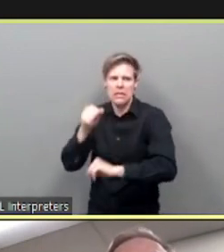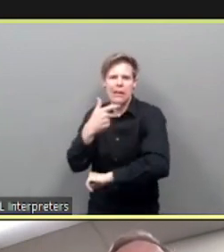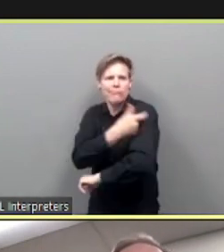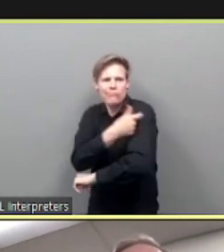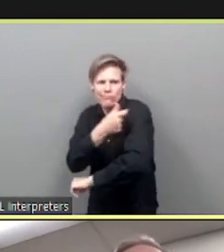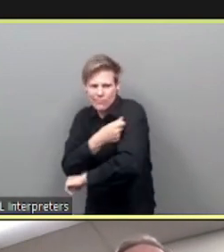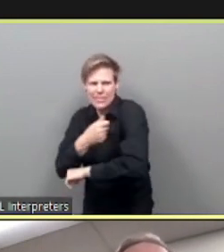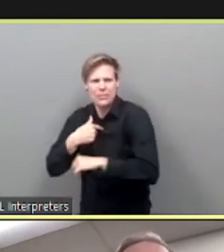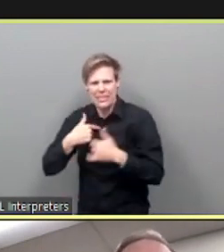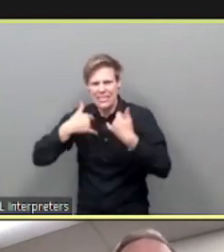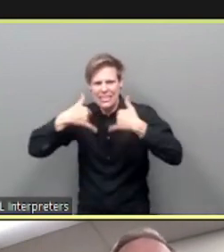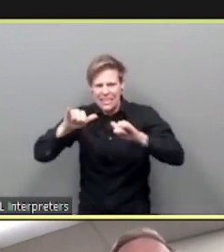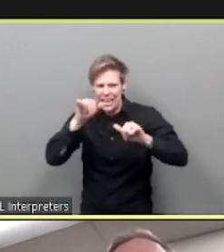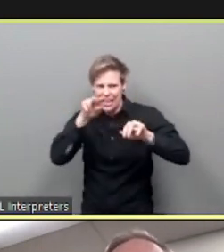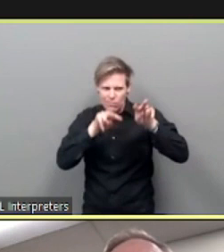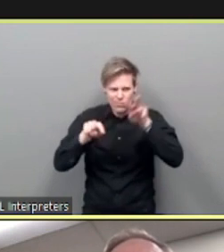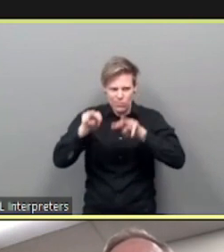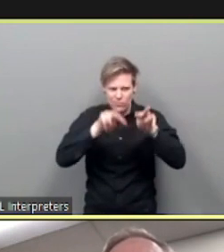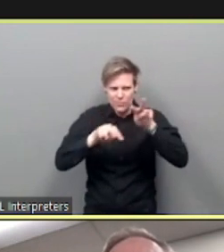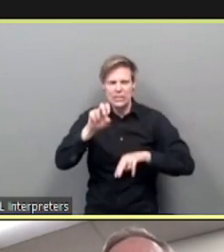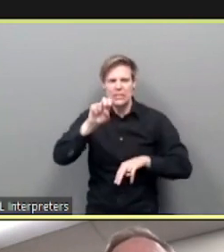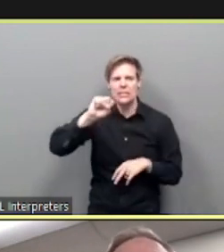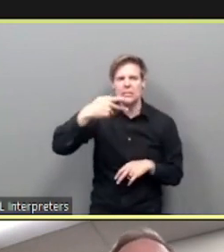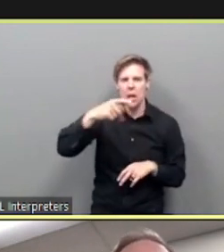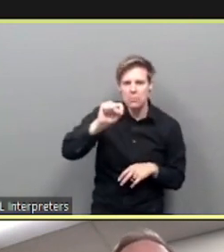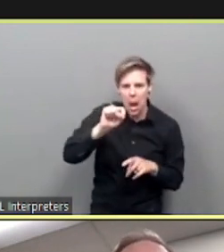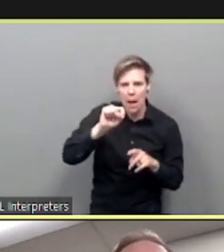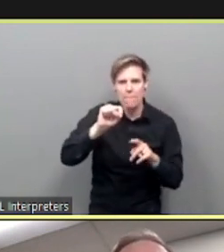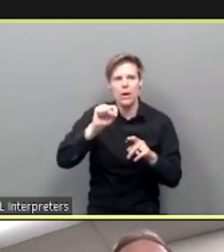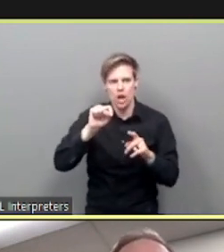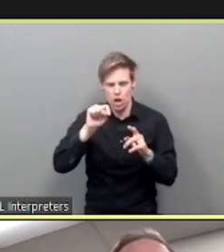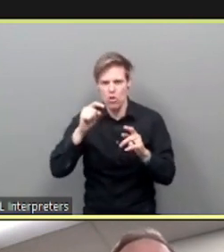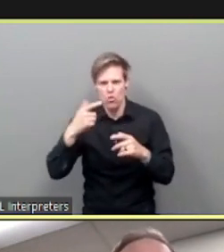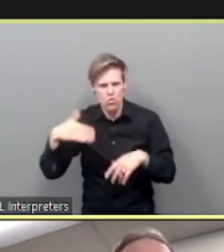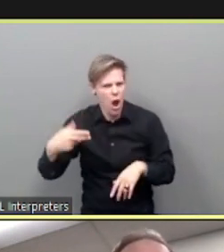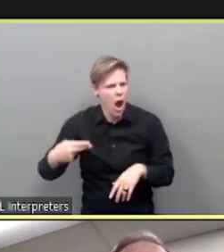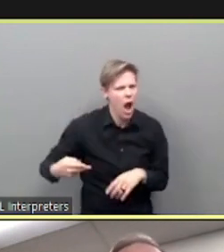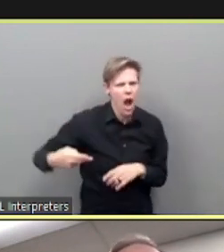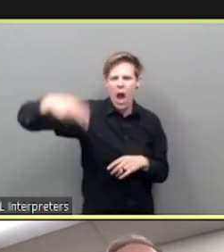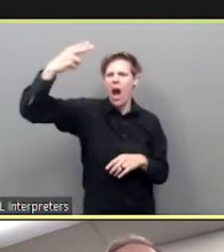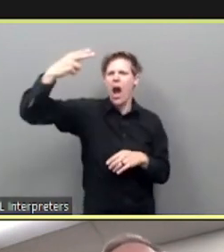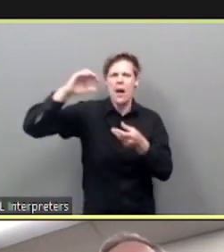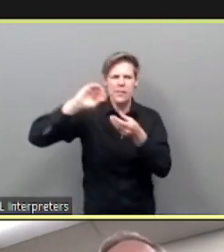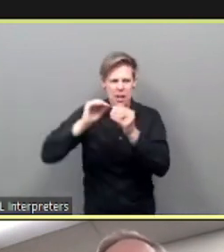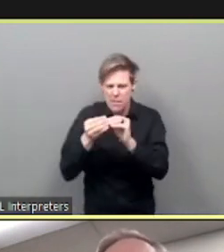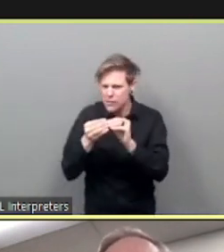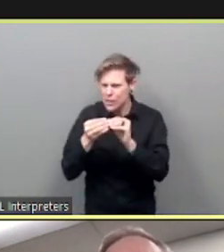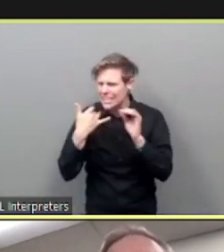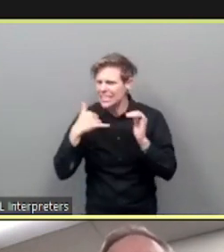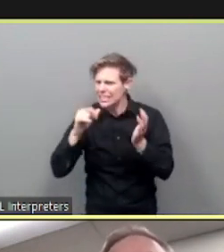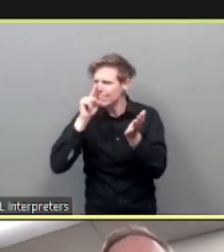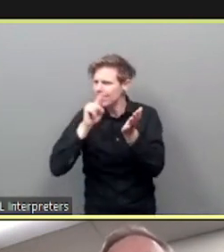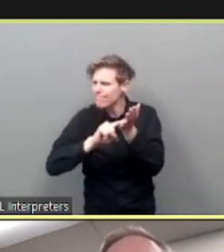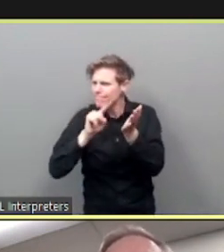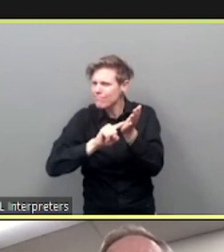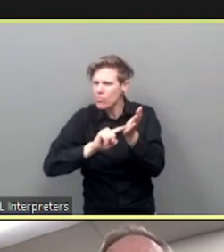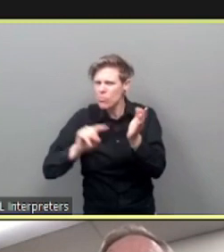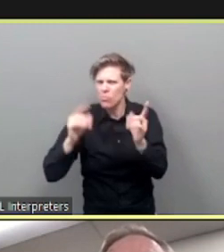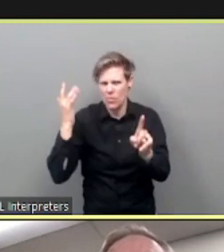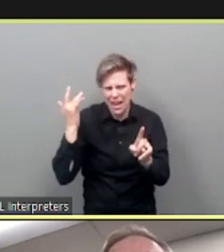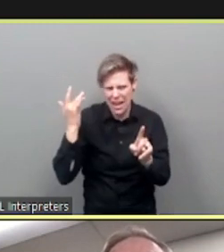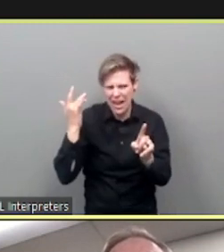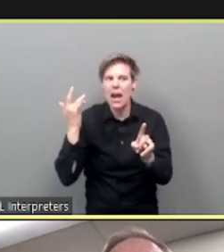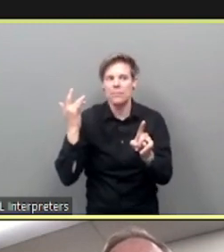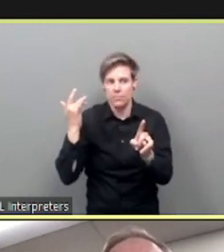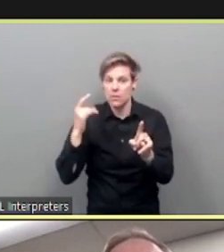8th administration, it may be an outlier. We're not sure. We're studying that data, but you can see that we're continuing to rise in treatments, at